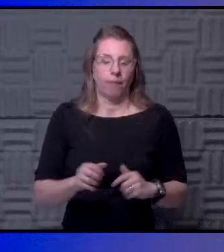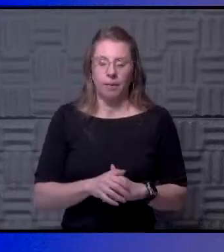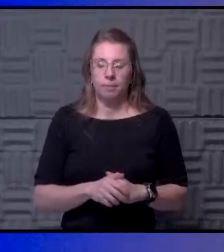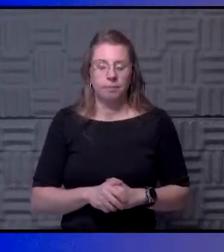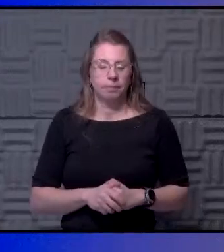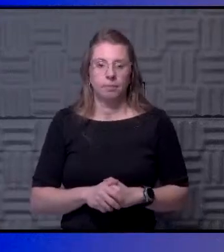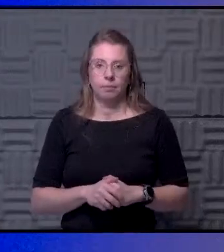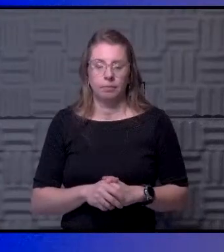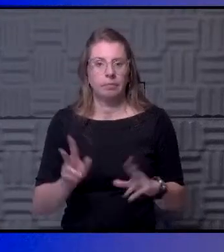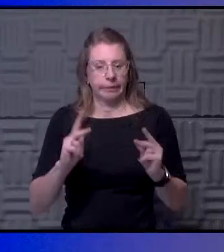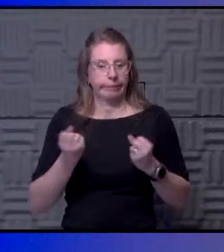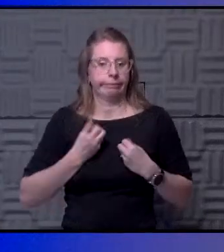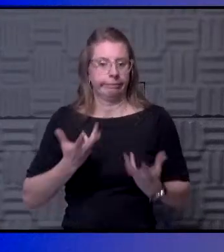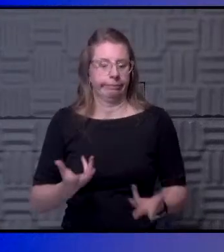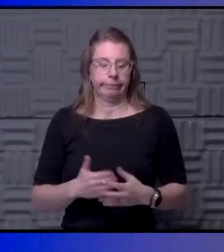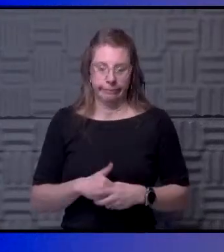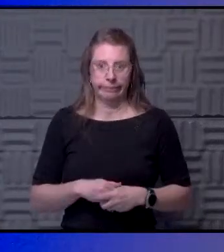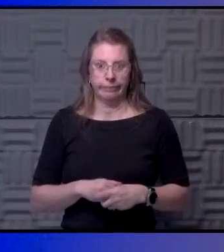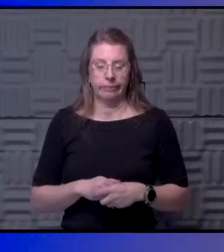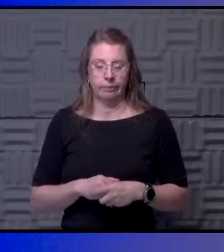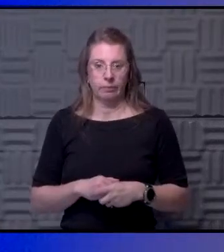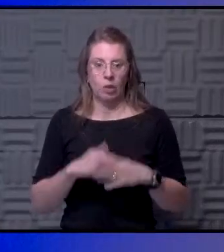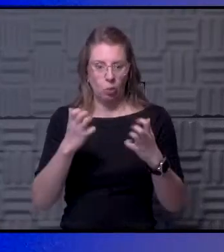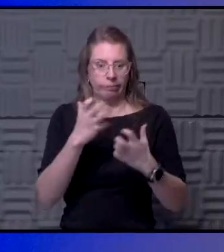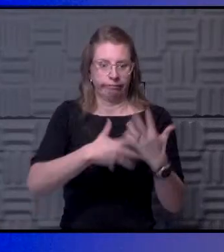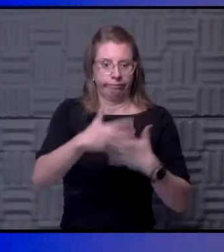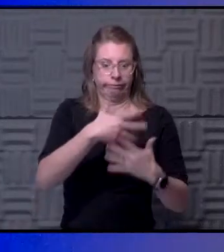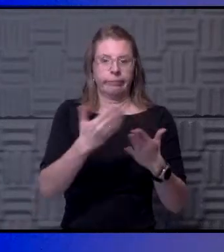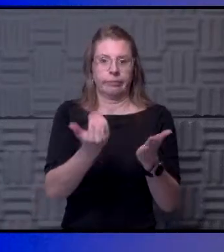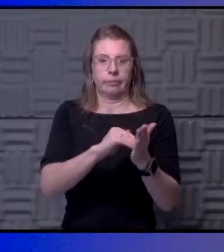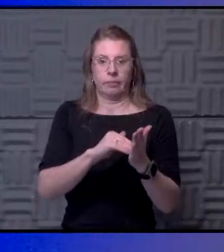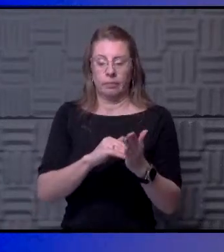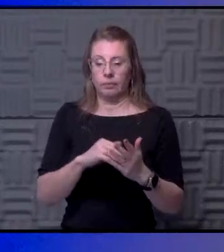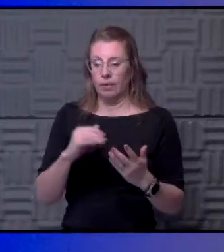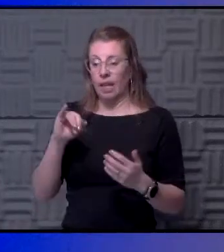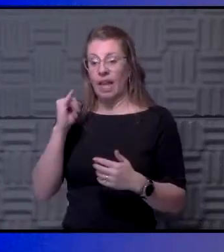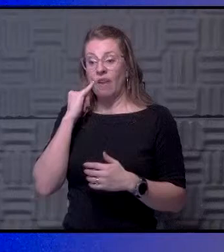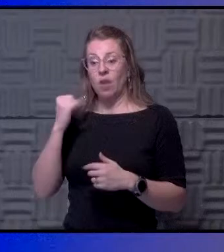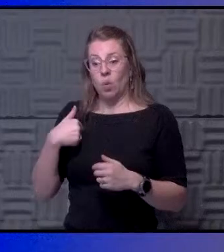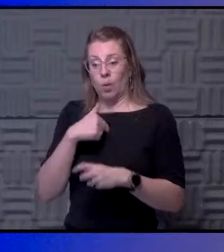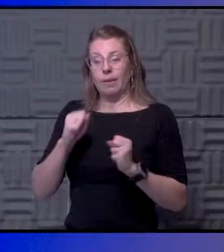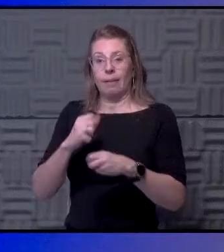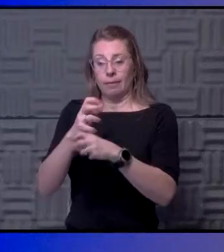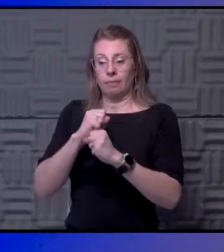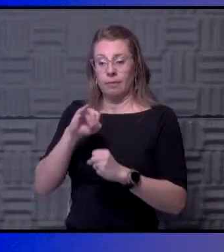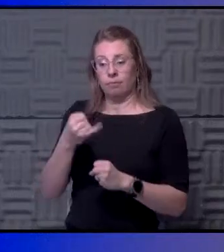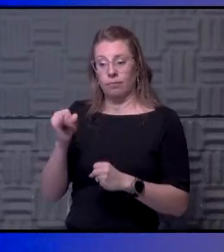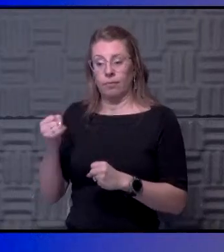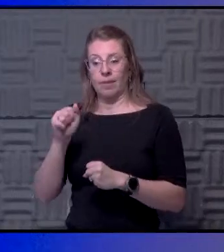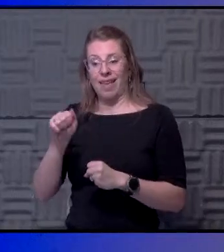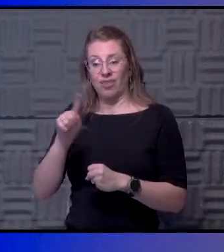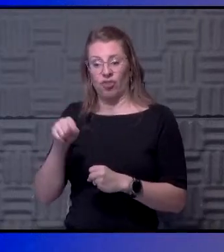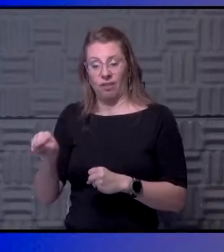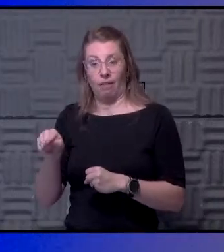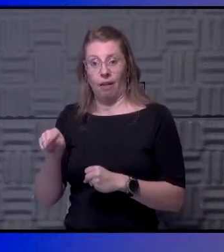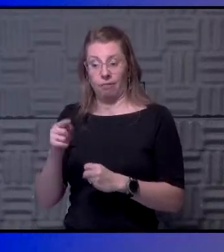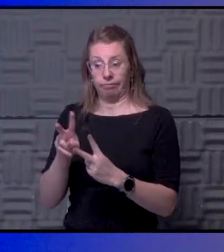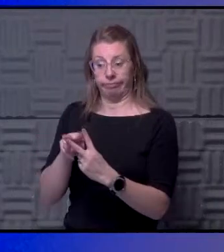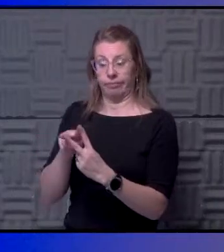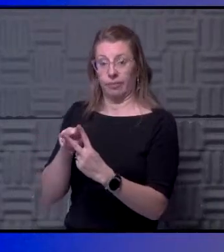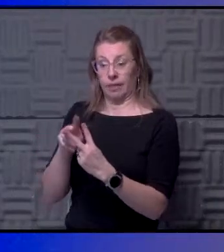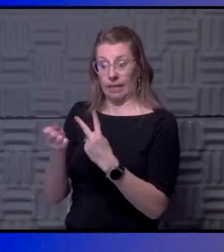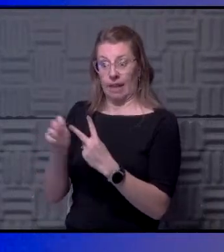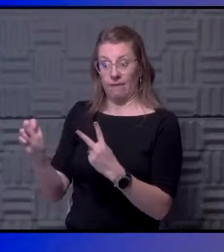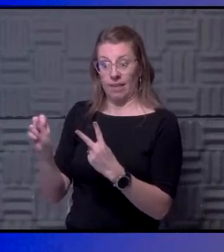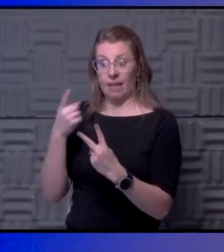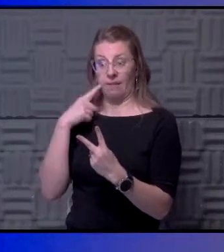many variables that we don't understand. If we can get Johnson & Johnson, Novavax, and AstraZeneca, if they can show safety and